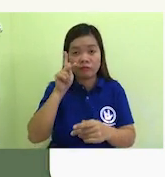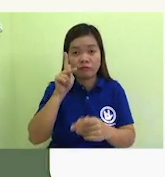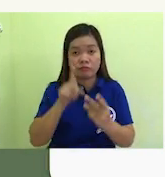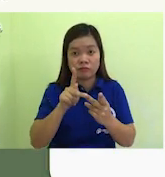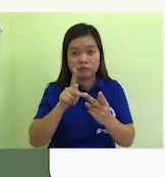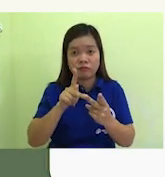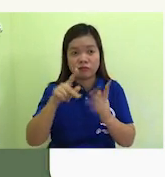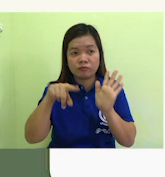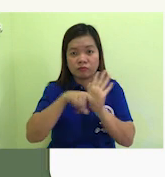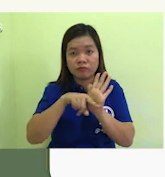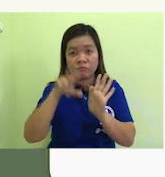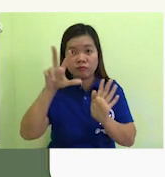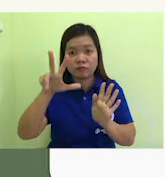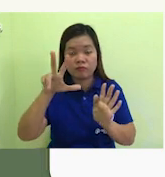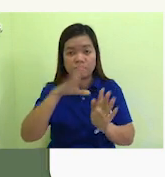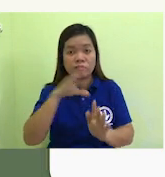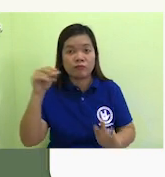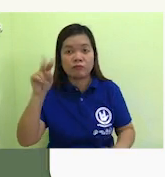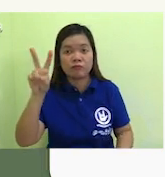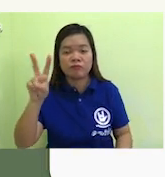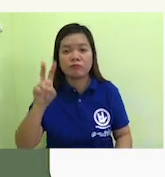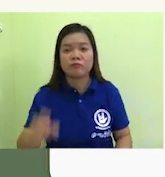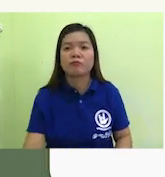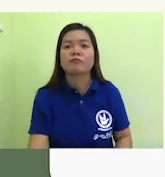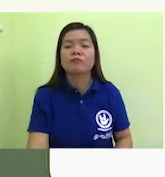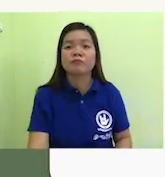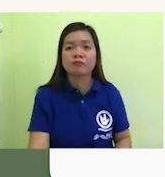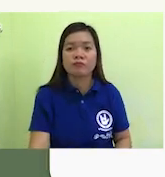Using point negative 3, 2,